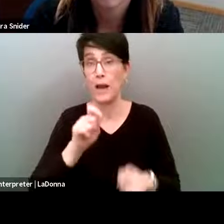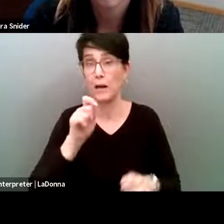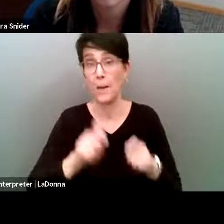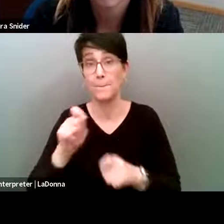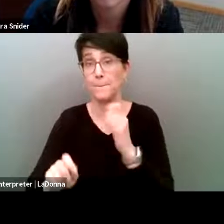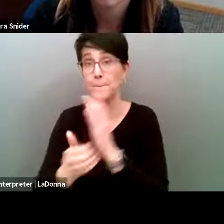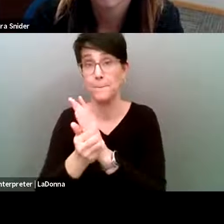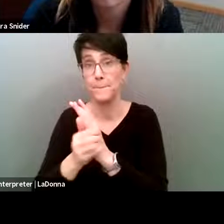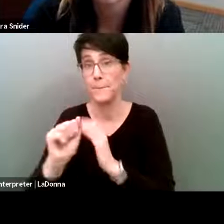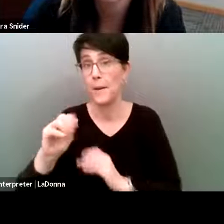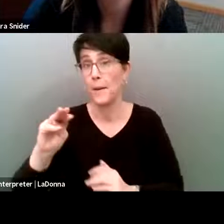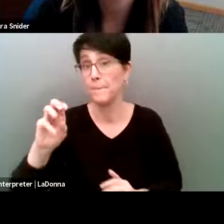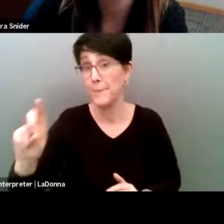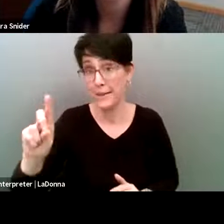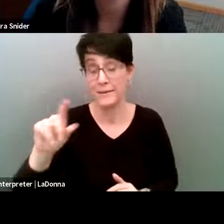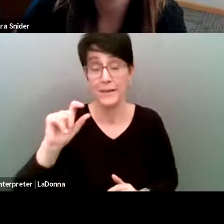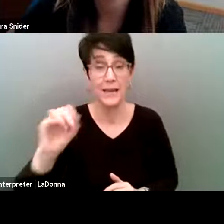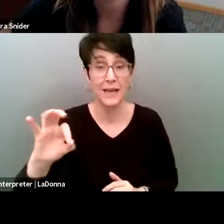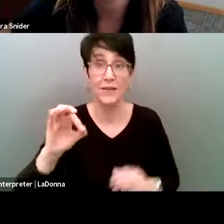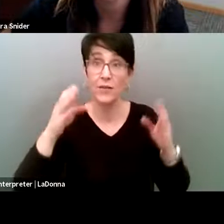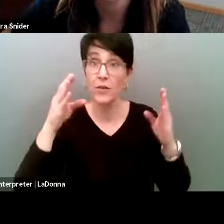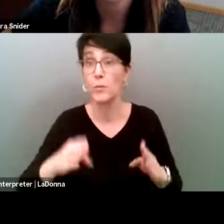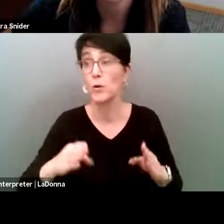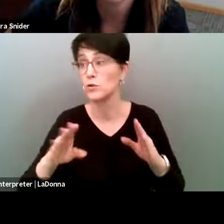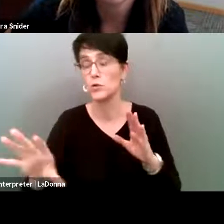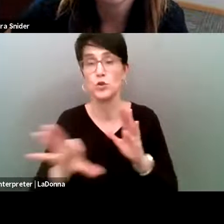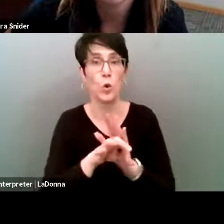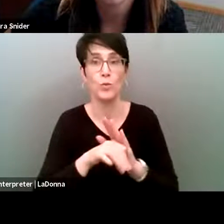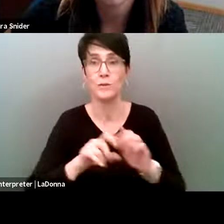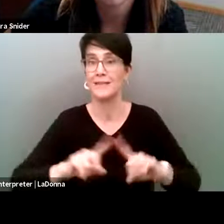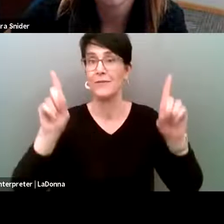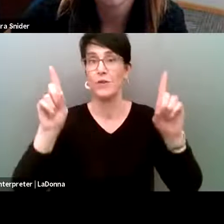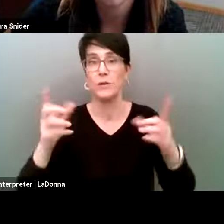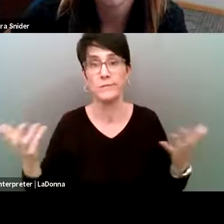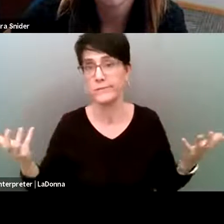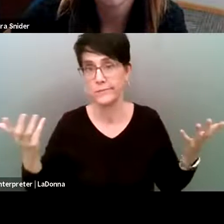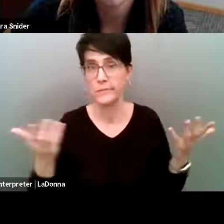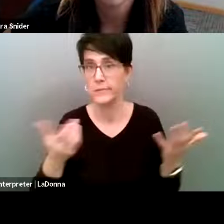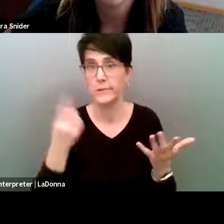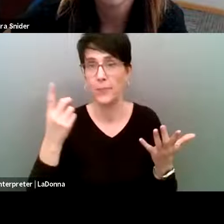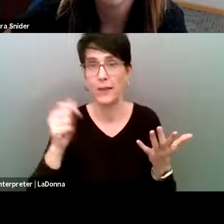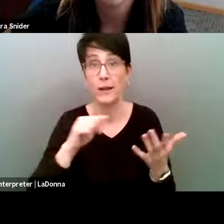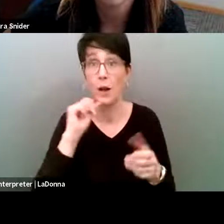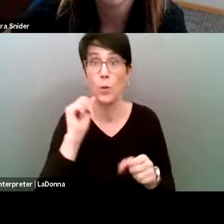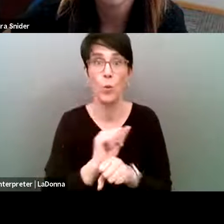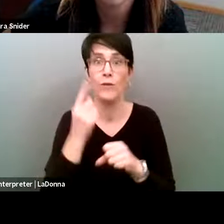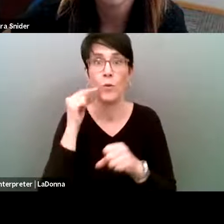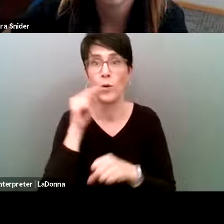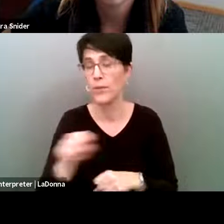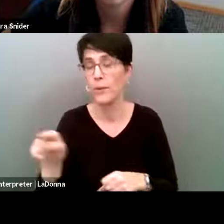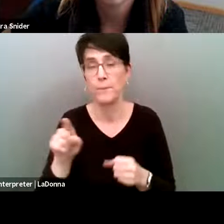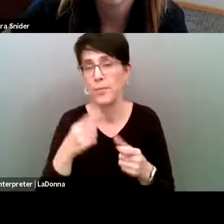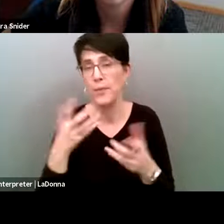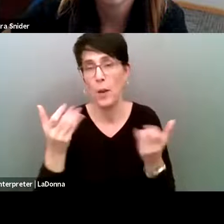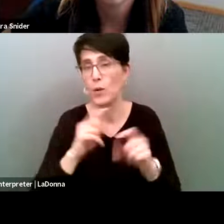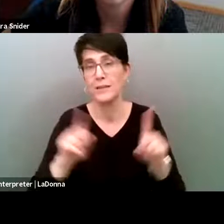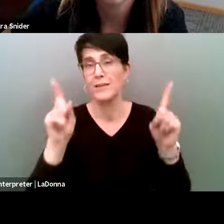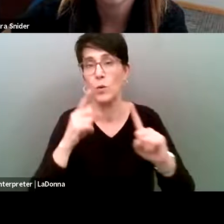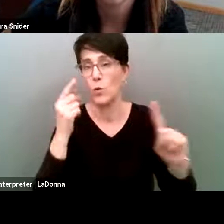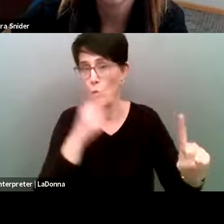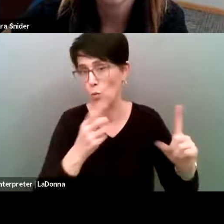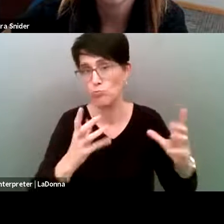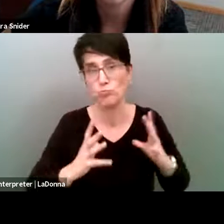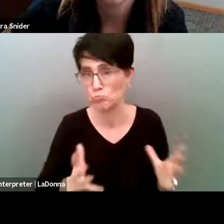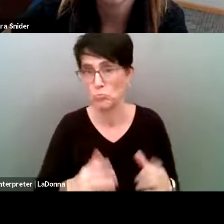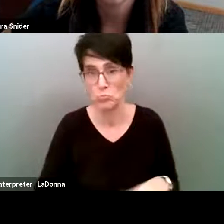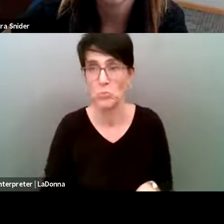person has chosen that maybe something doesn't really work for them and they want to pursue another goal. So